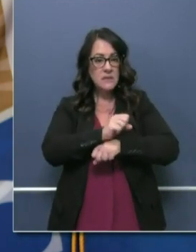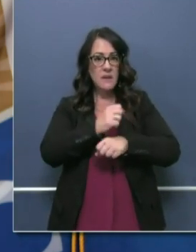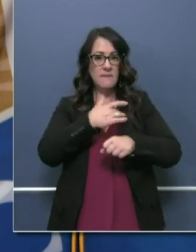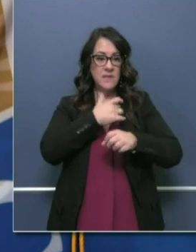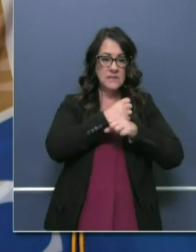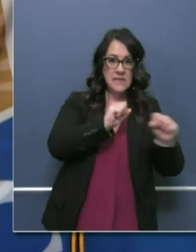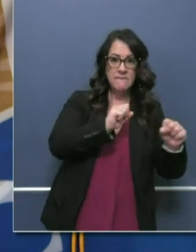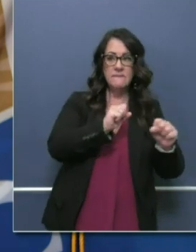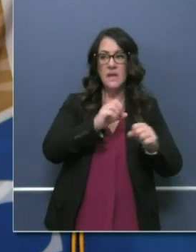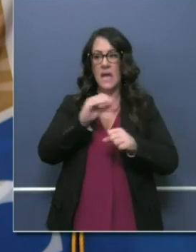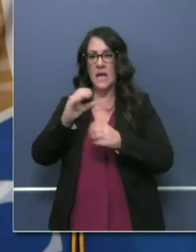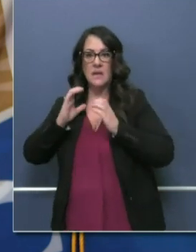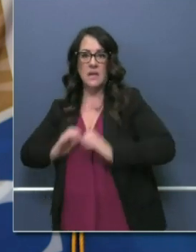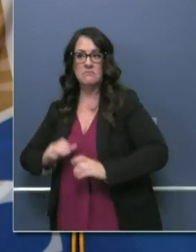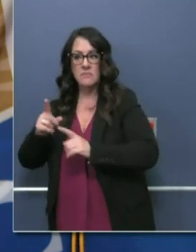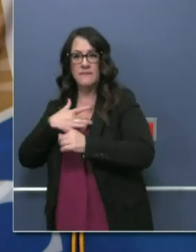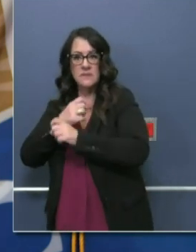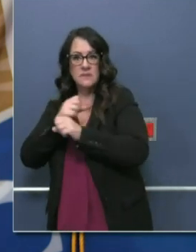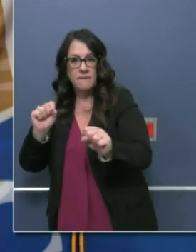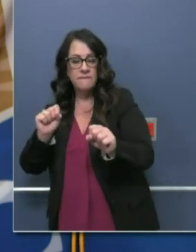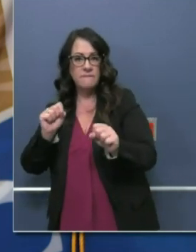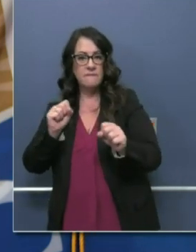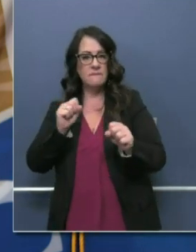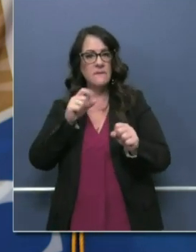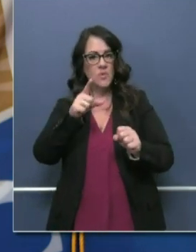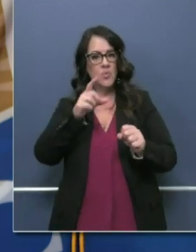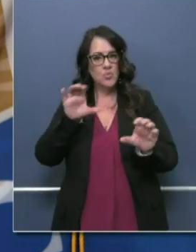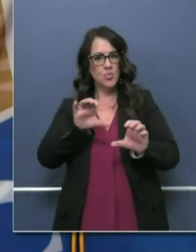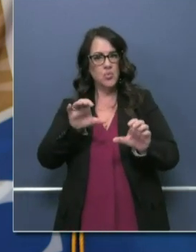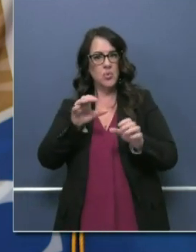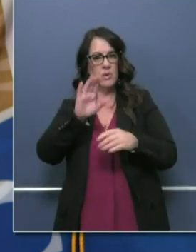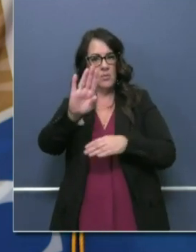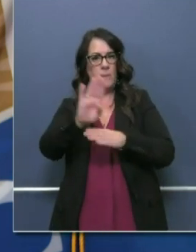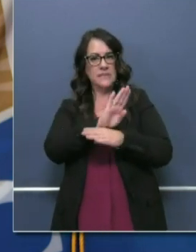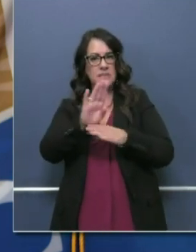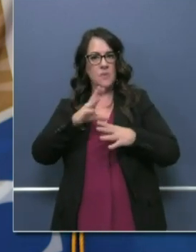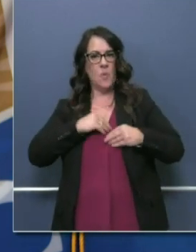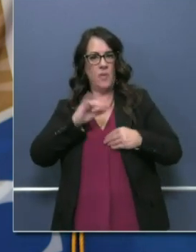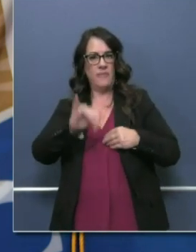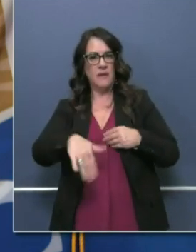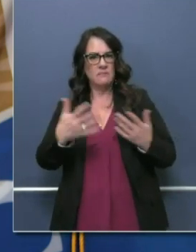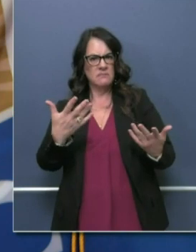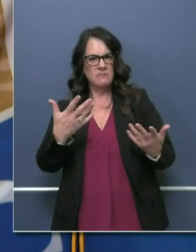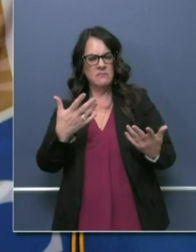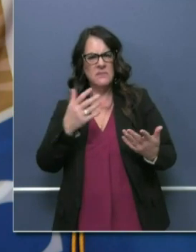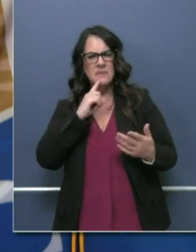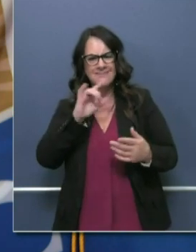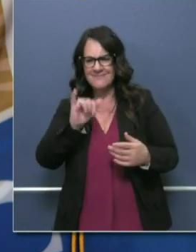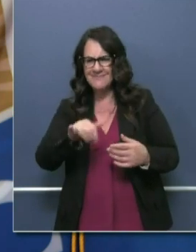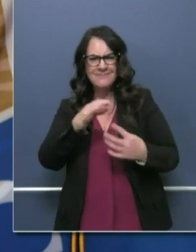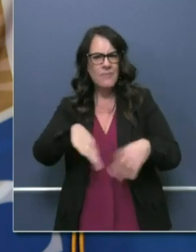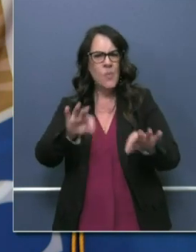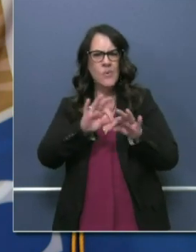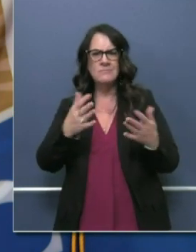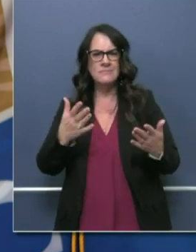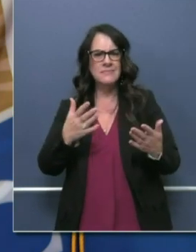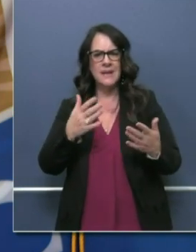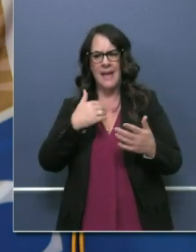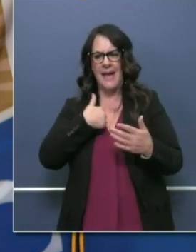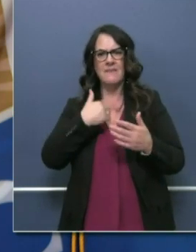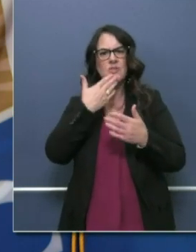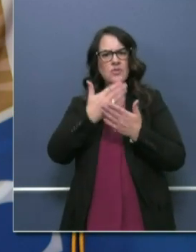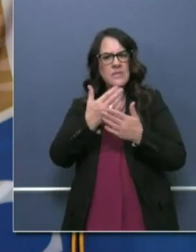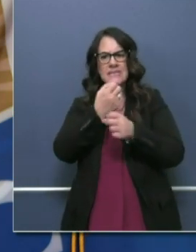at the same time because of the obvious concern that all share in terms of having a